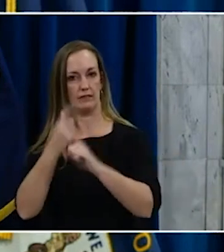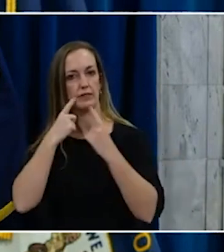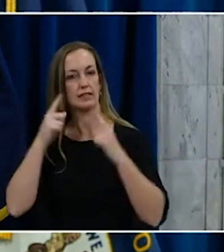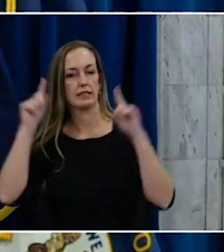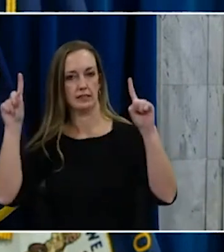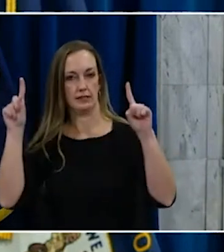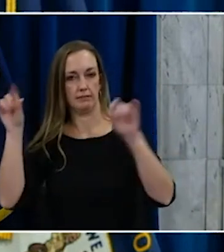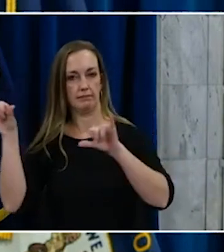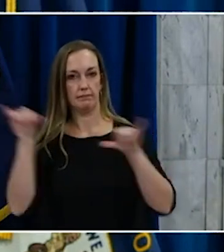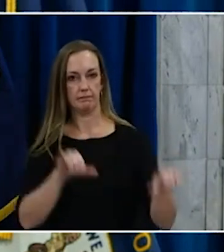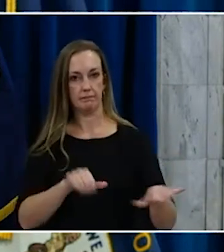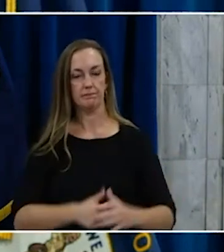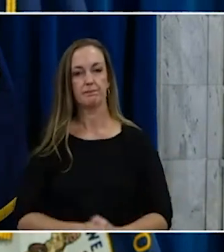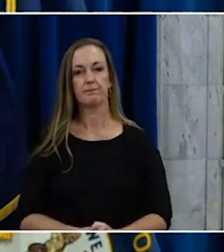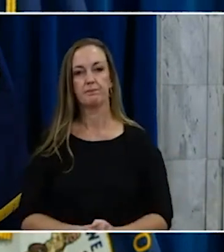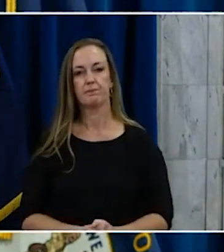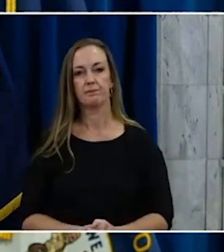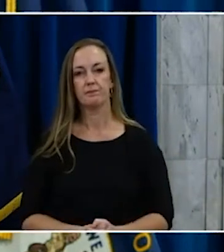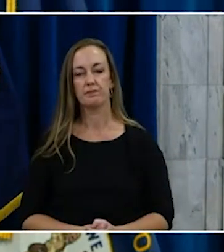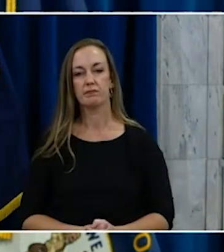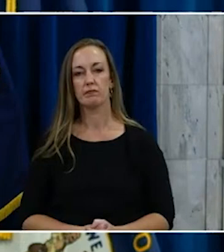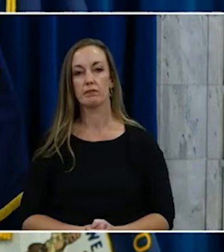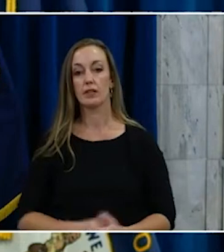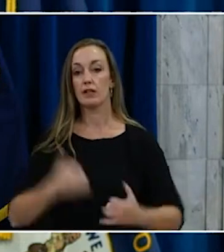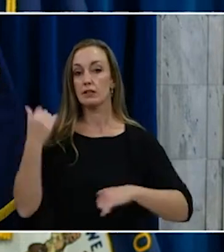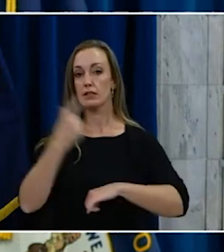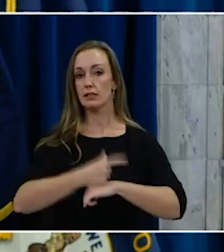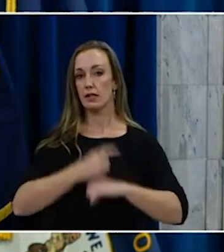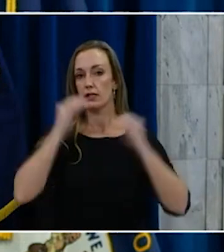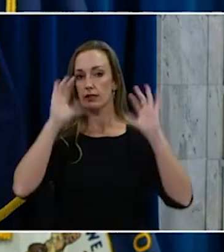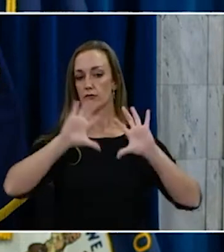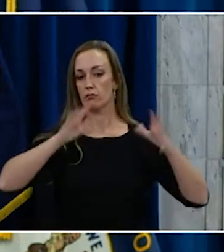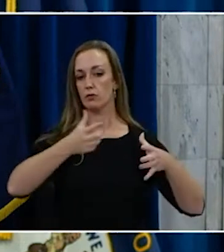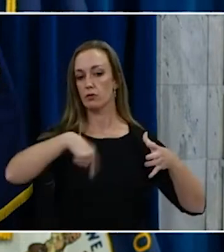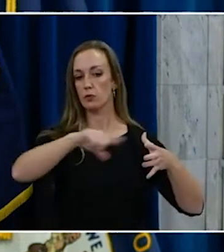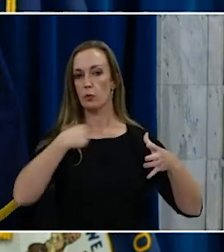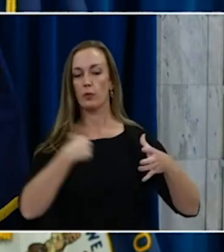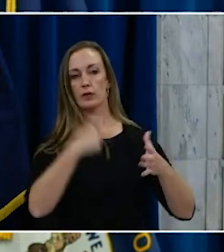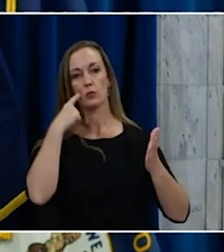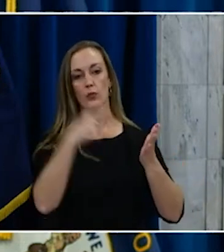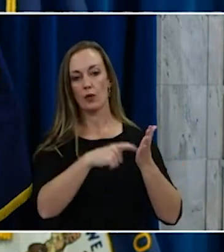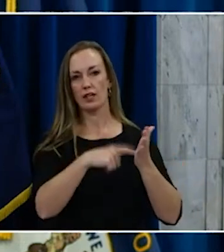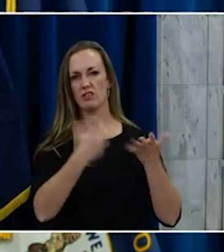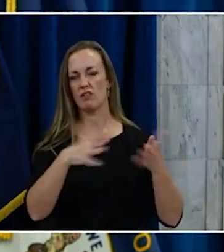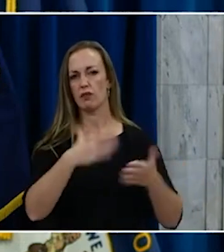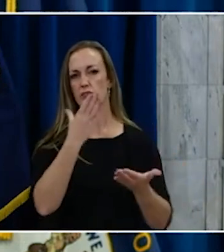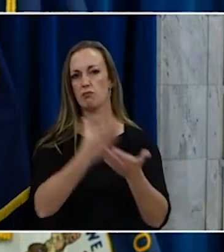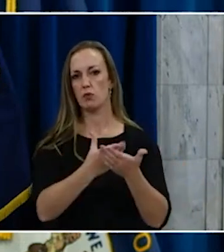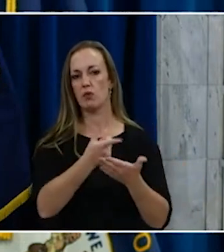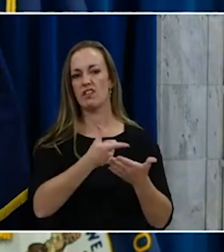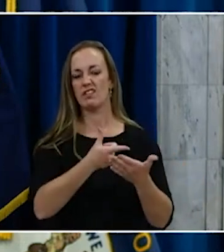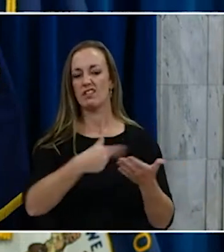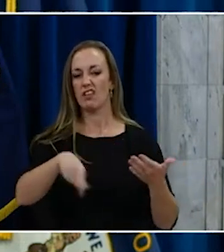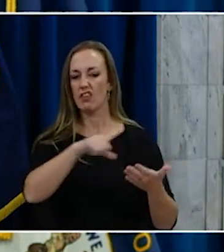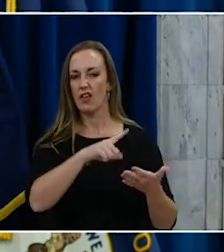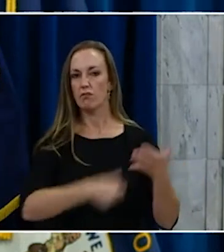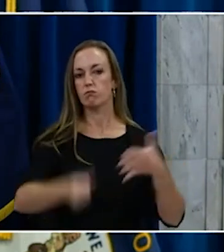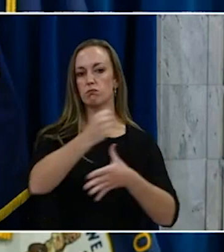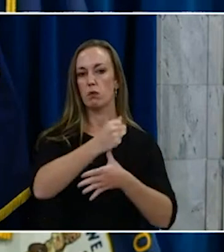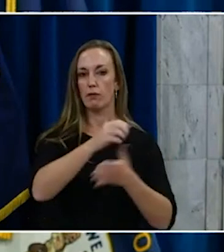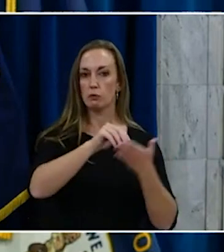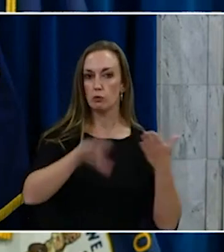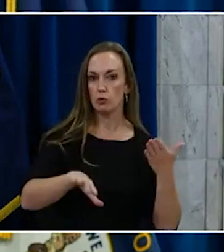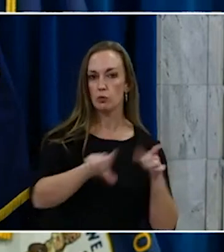succeeds. The teachers we are recognizing today have shown they prioritize students and student